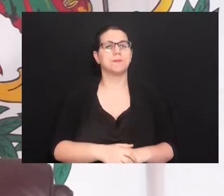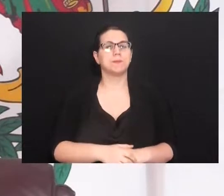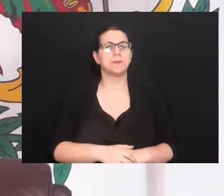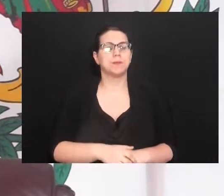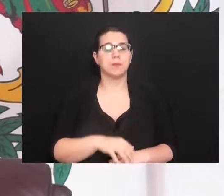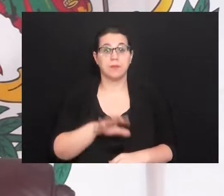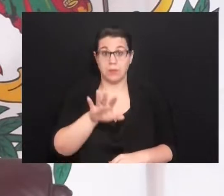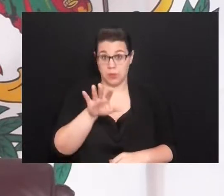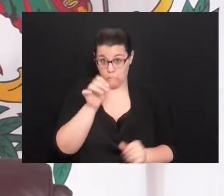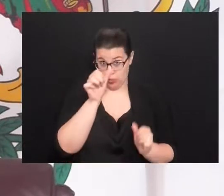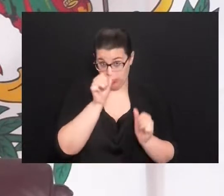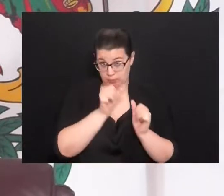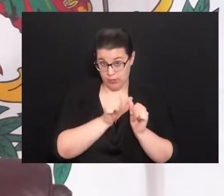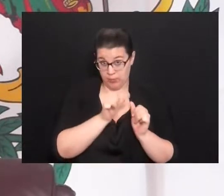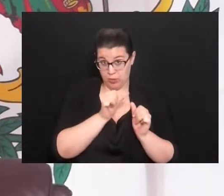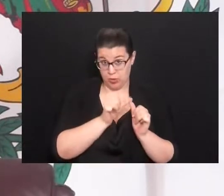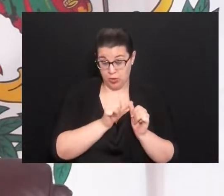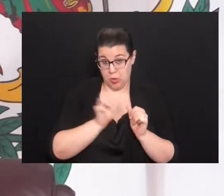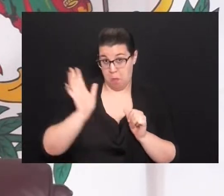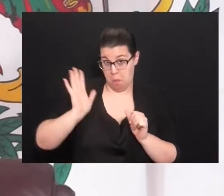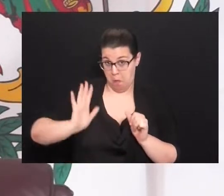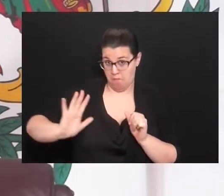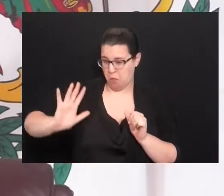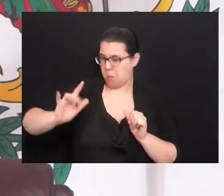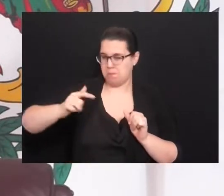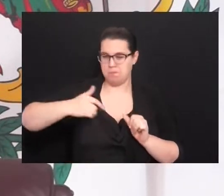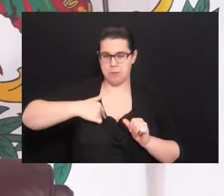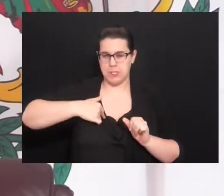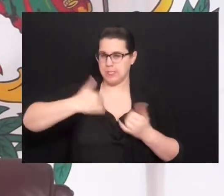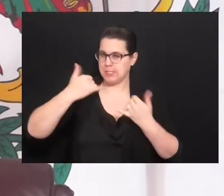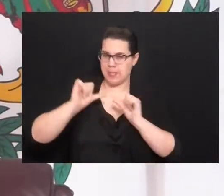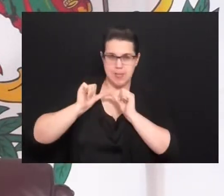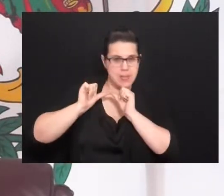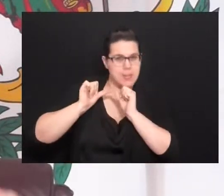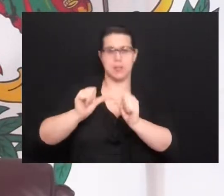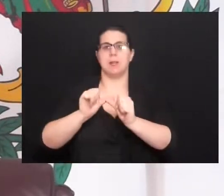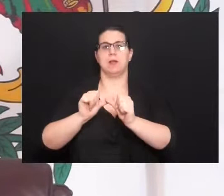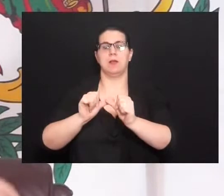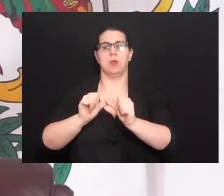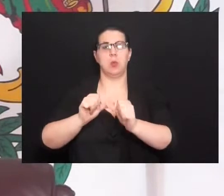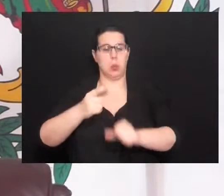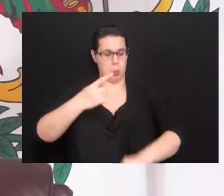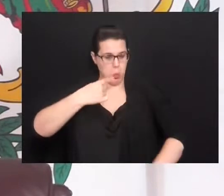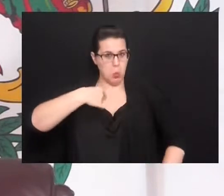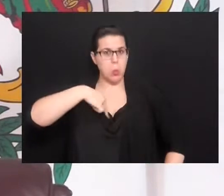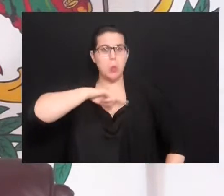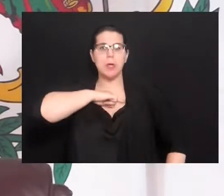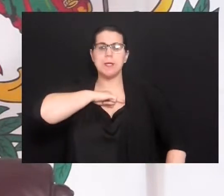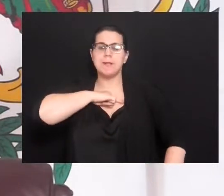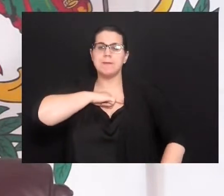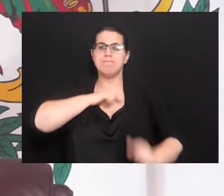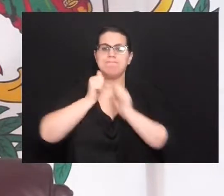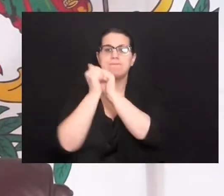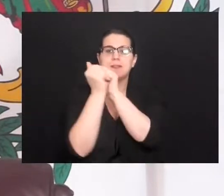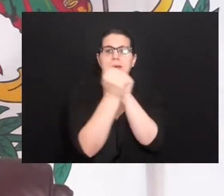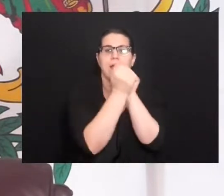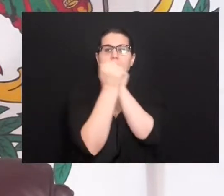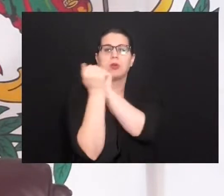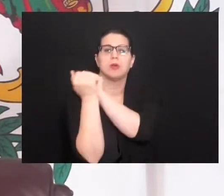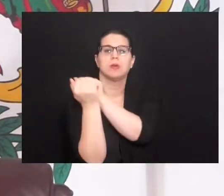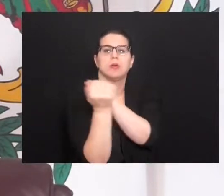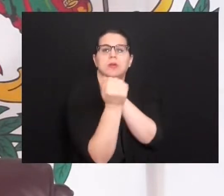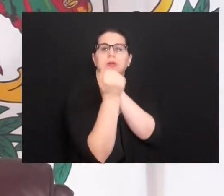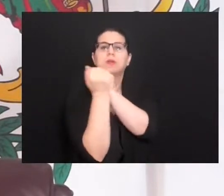Remember what I've said, and I've stood steadfast by this. We have stayed together. We have